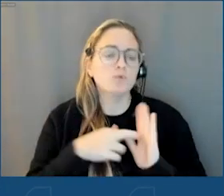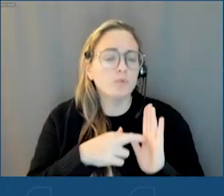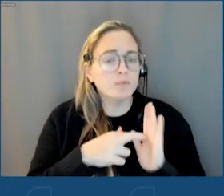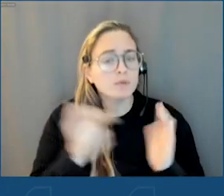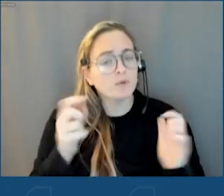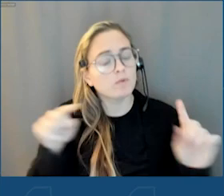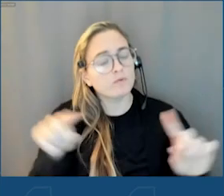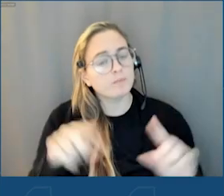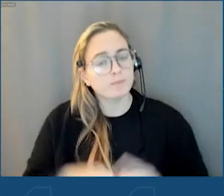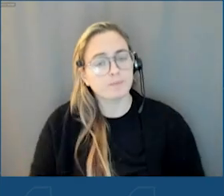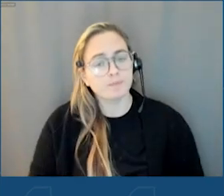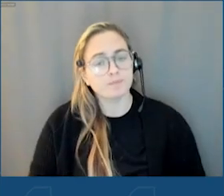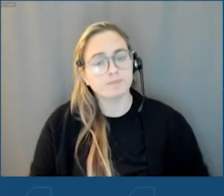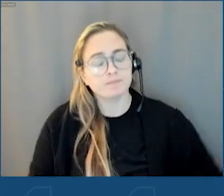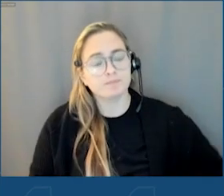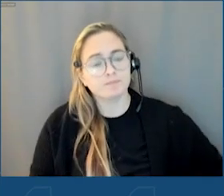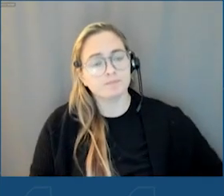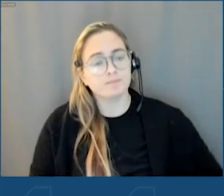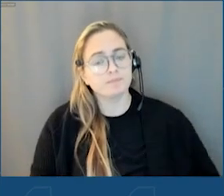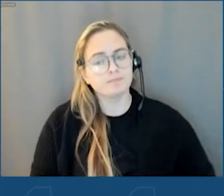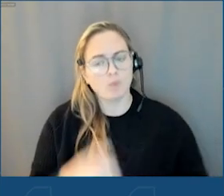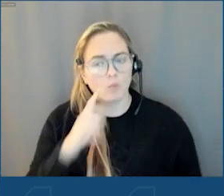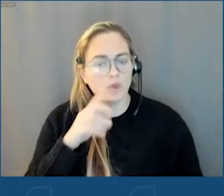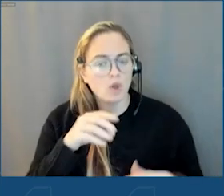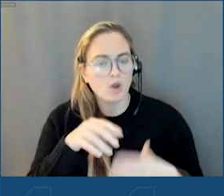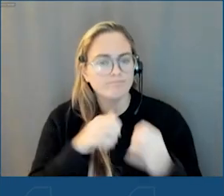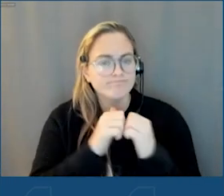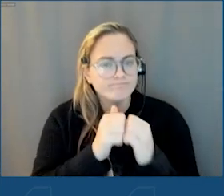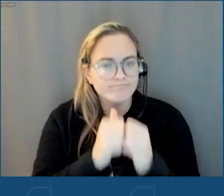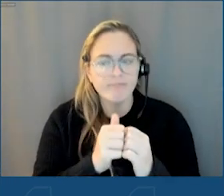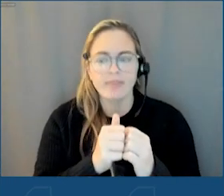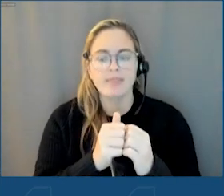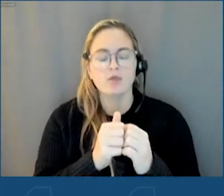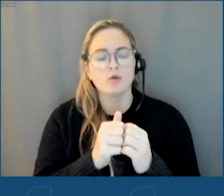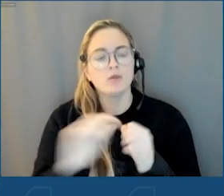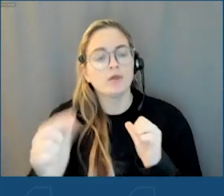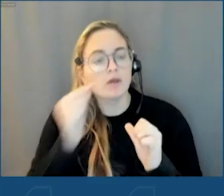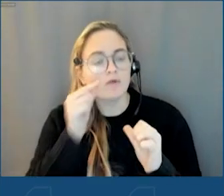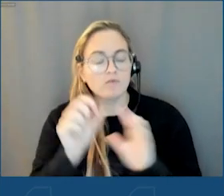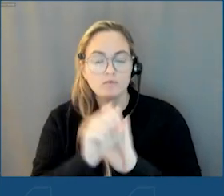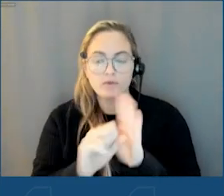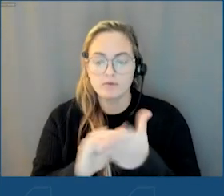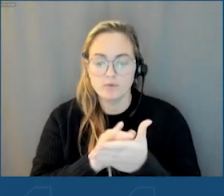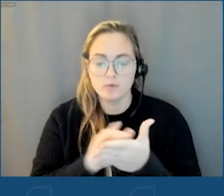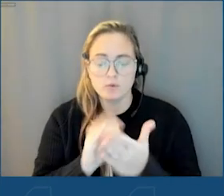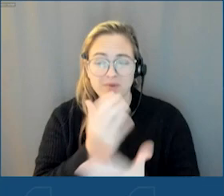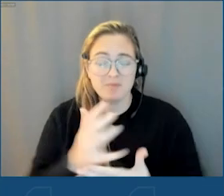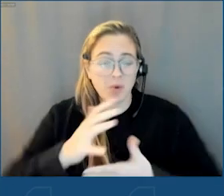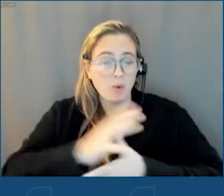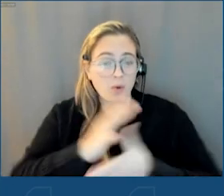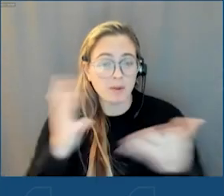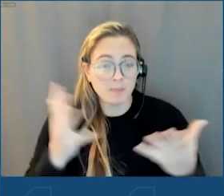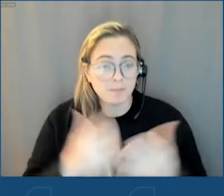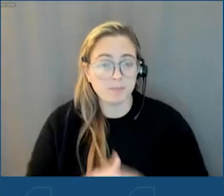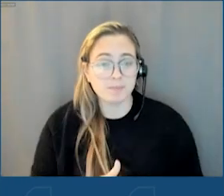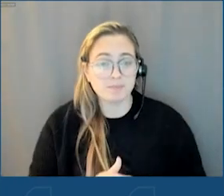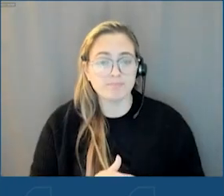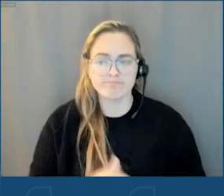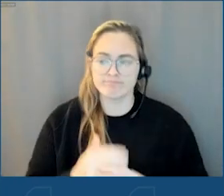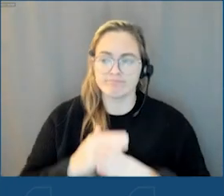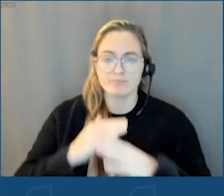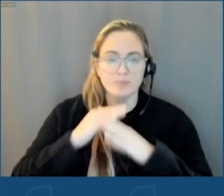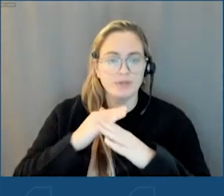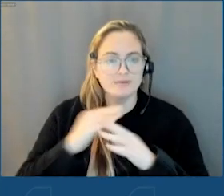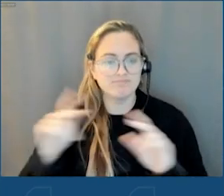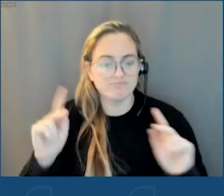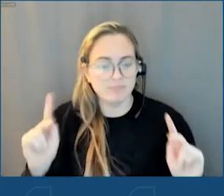you. And as you know, we are in this together because as governor of the state of New York, my number one priority is protecting